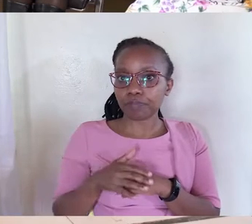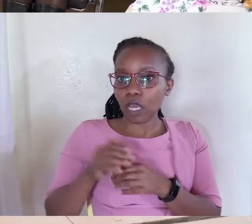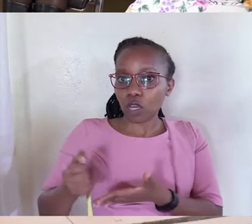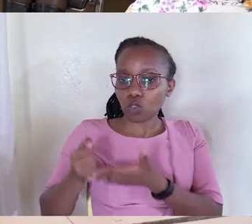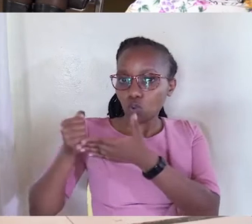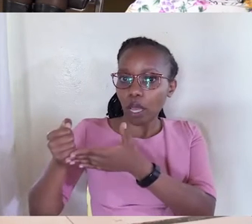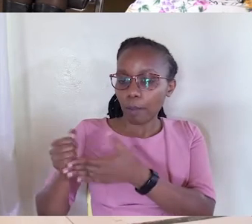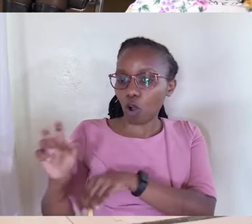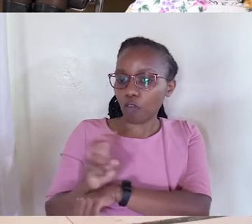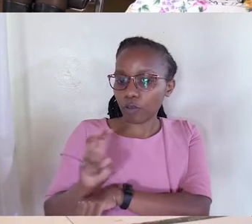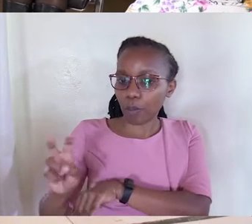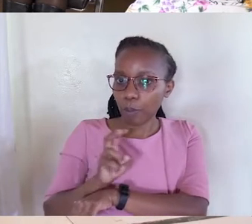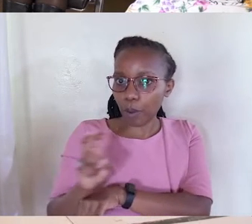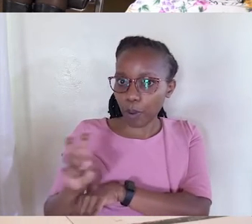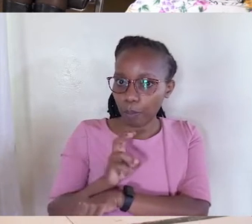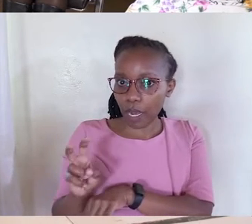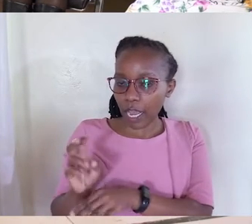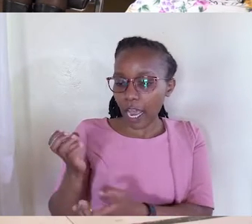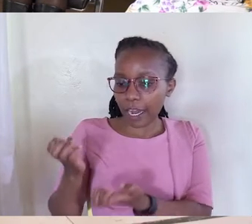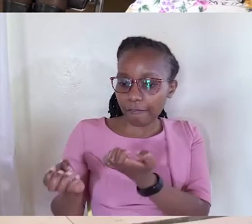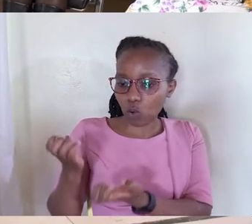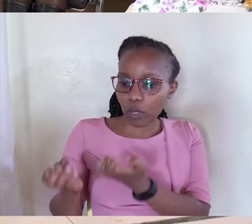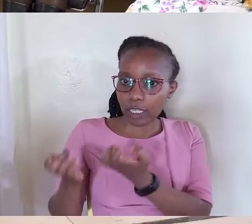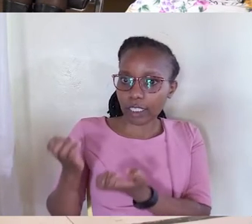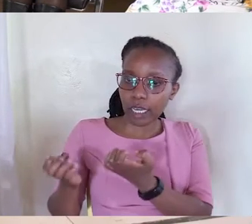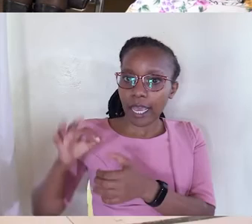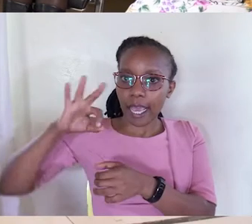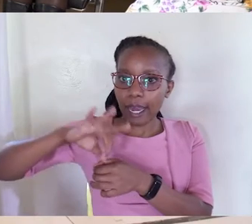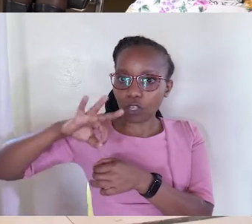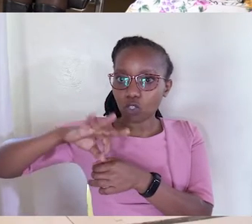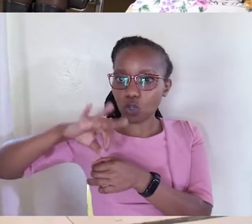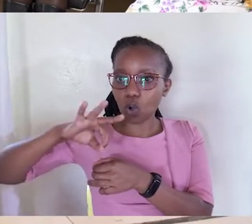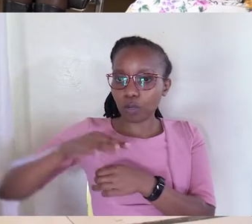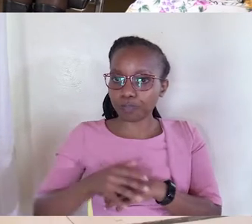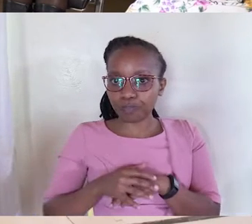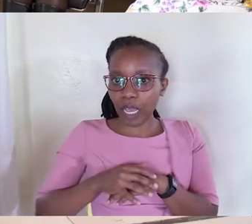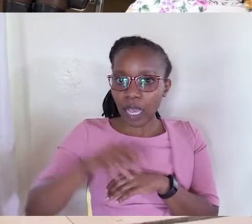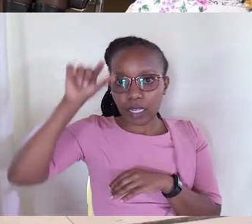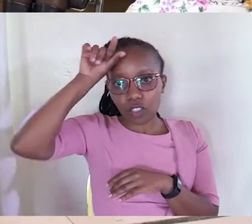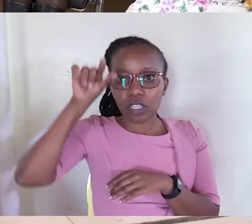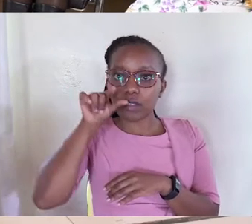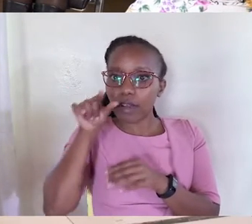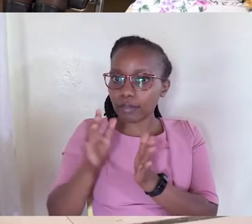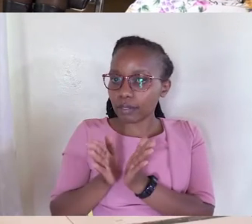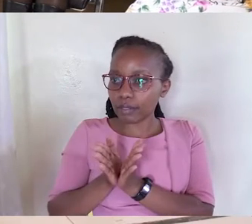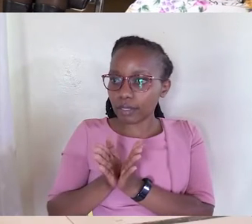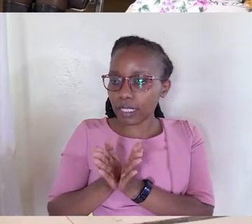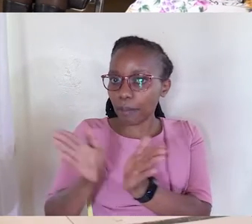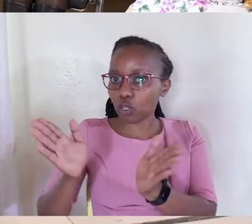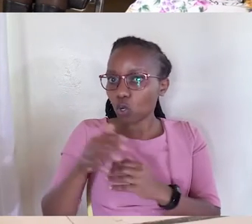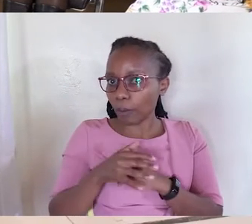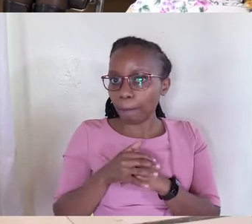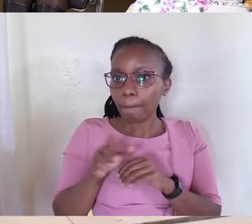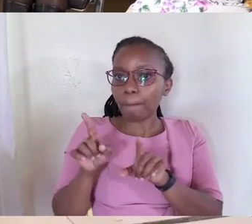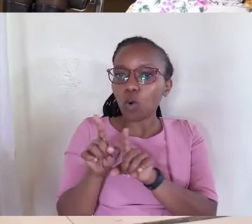observation, monitoring, and also evaluation of elections. Well noting that the gender dimensions and also